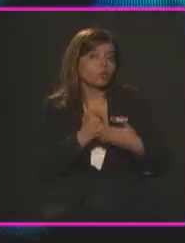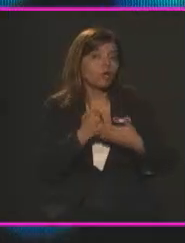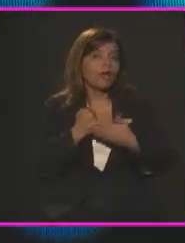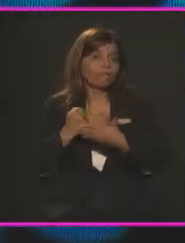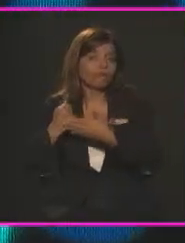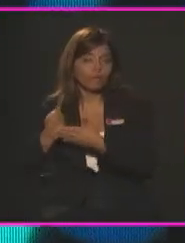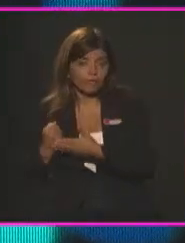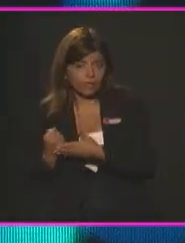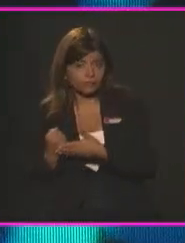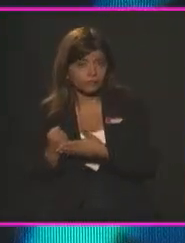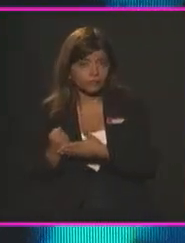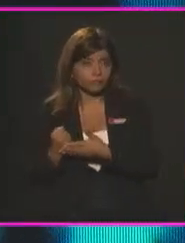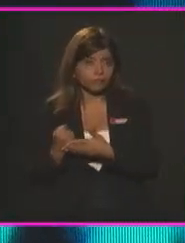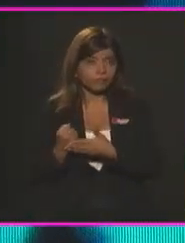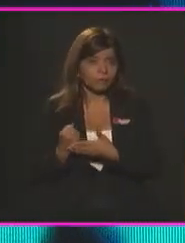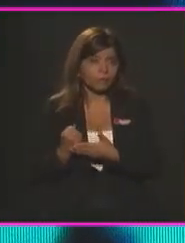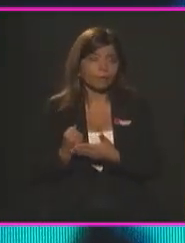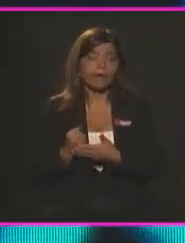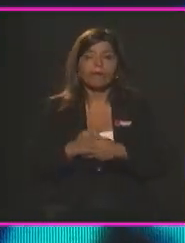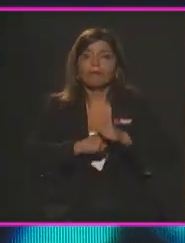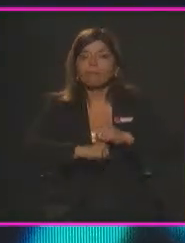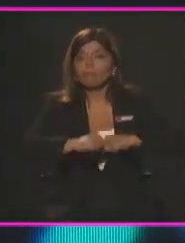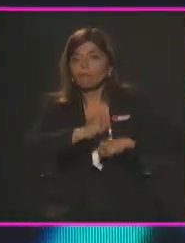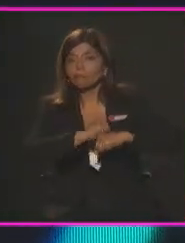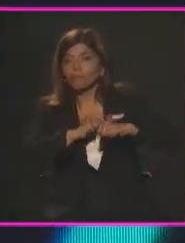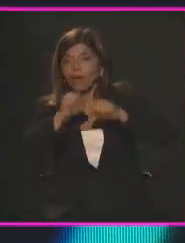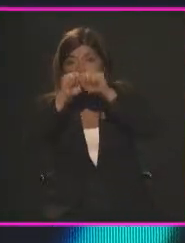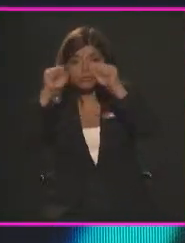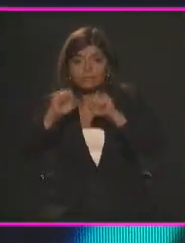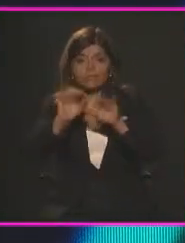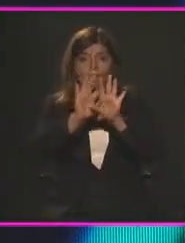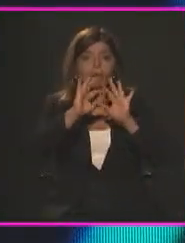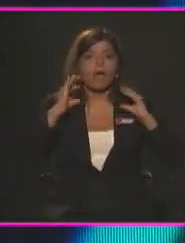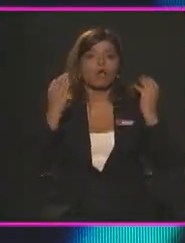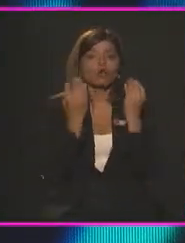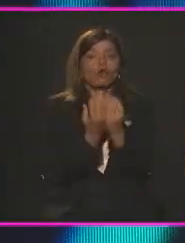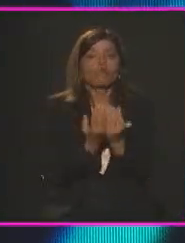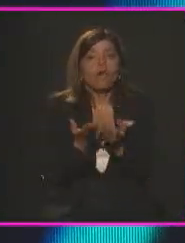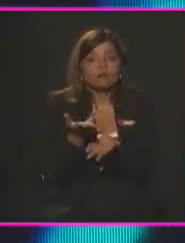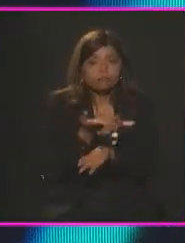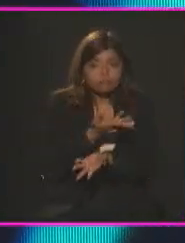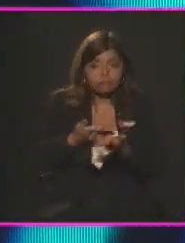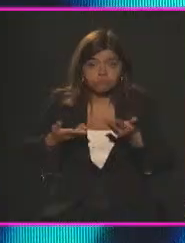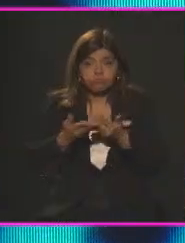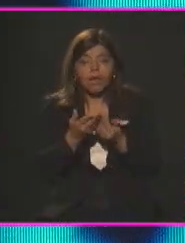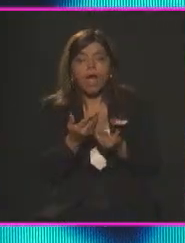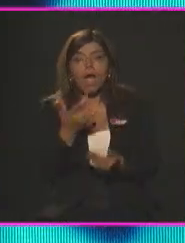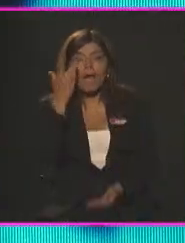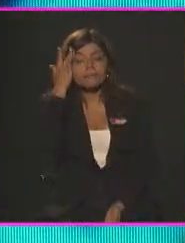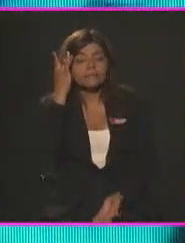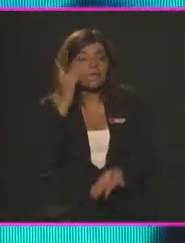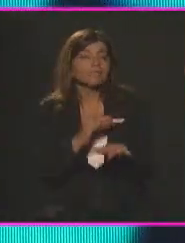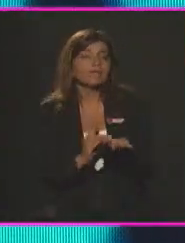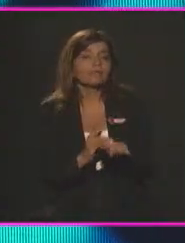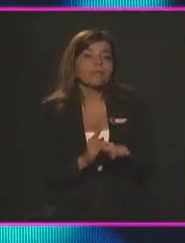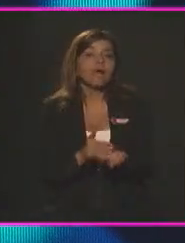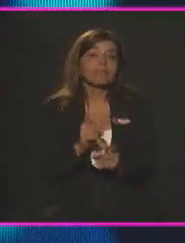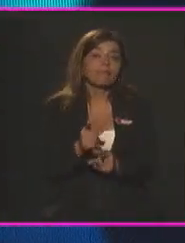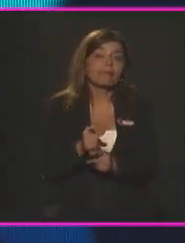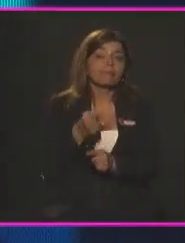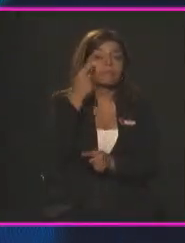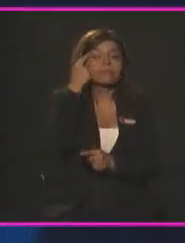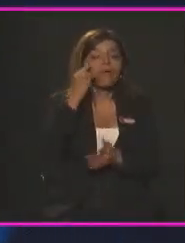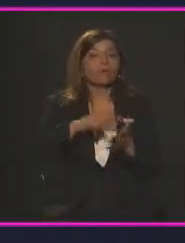system combining microbiology, chemistry, and AI, it is something we really need to solve as a global problem together. And so I certainly look forward